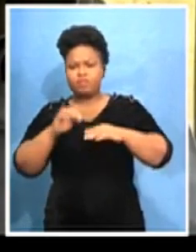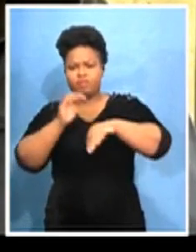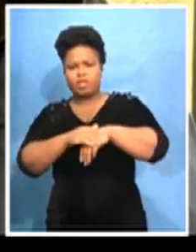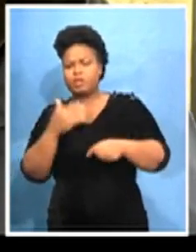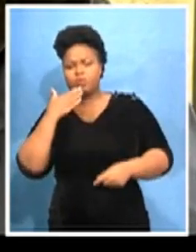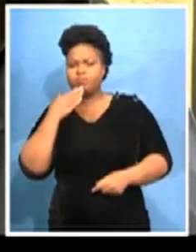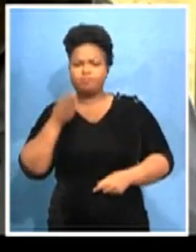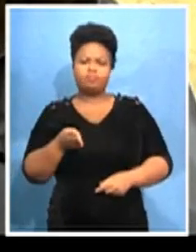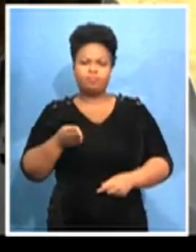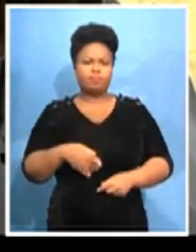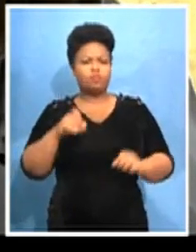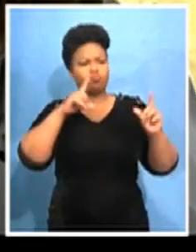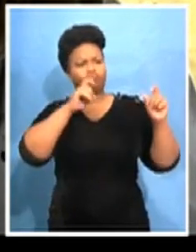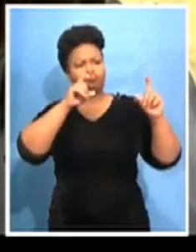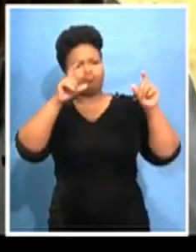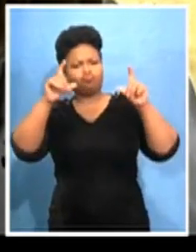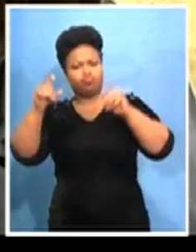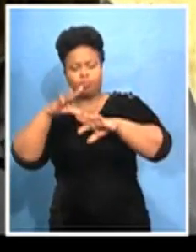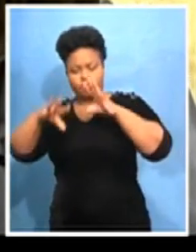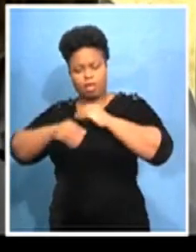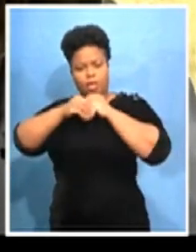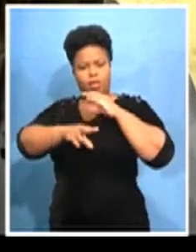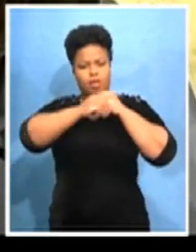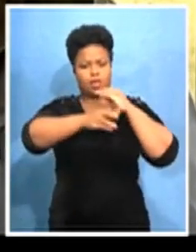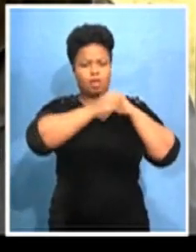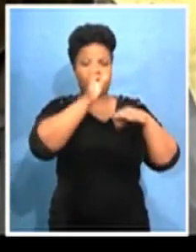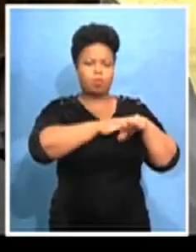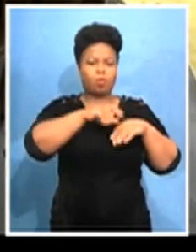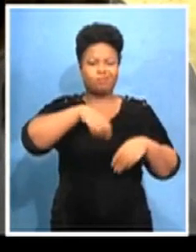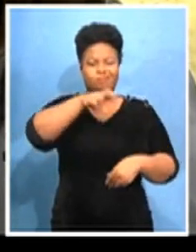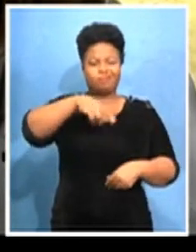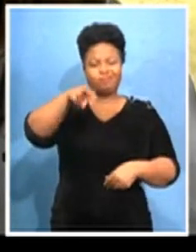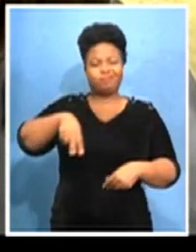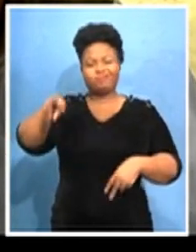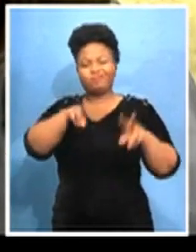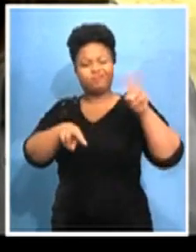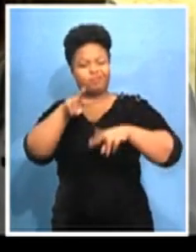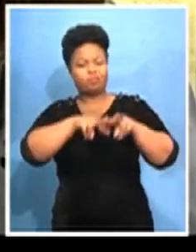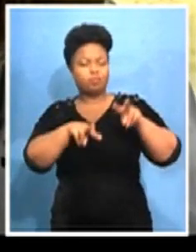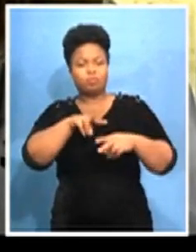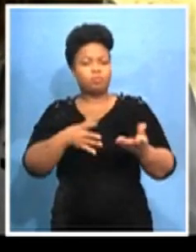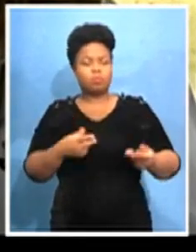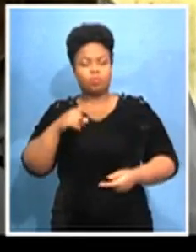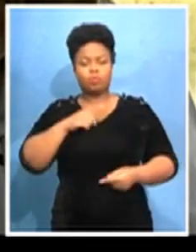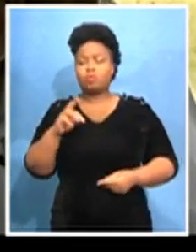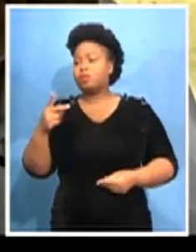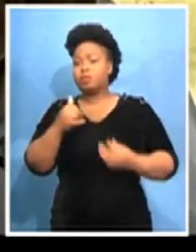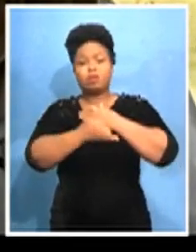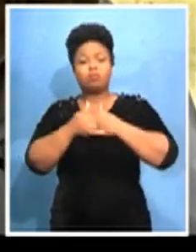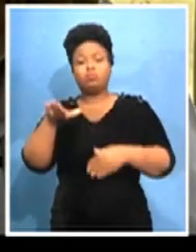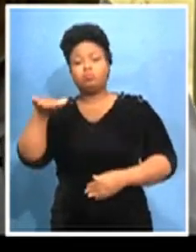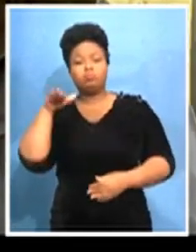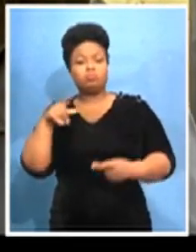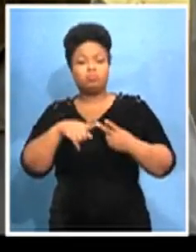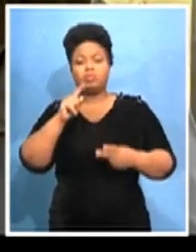add on to a sightseeing tour and trip where you go to other countries, Zimbabwe or Tanzania, which are also very beautiful